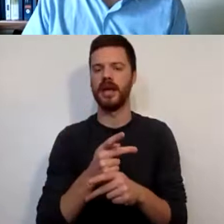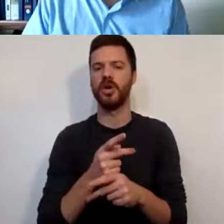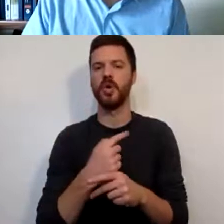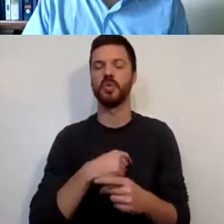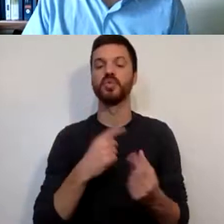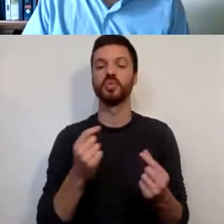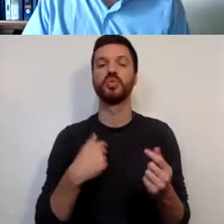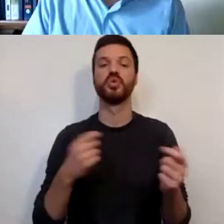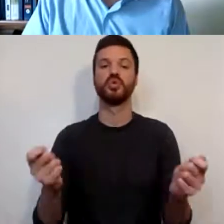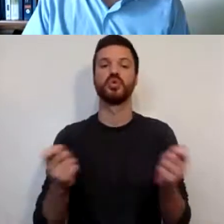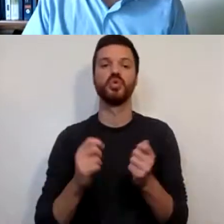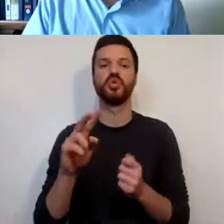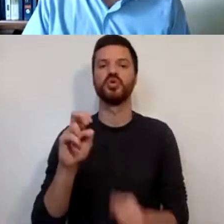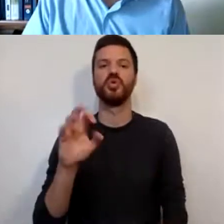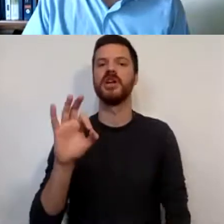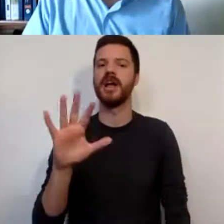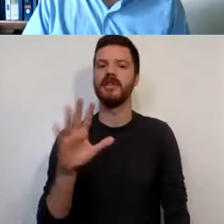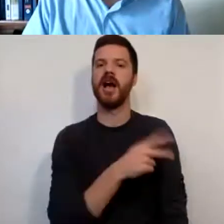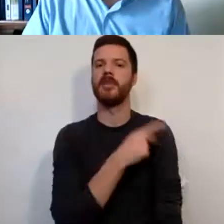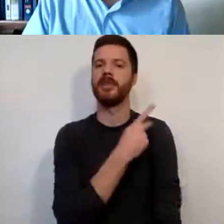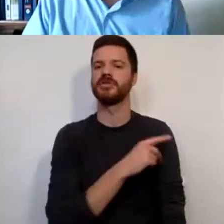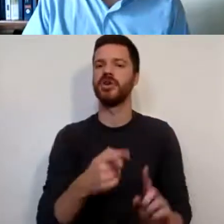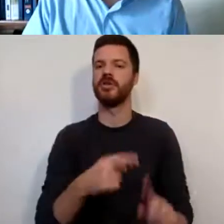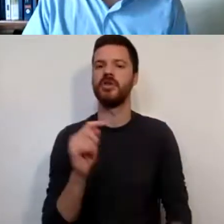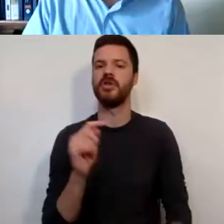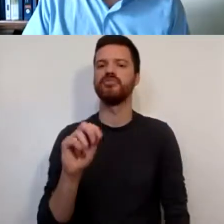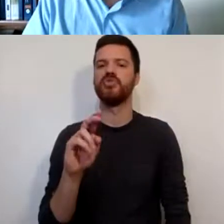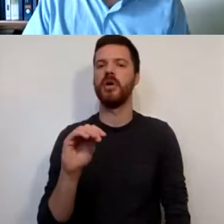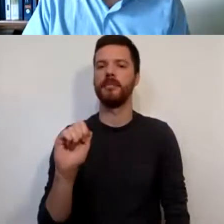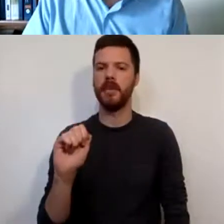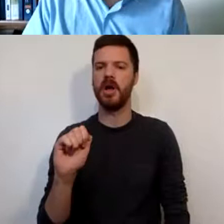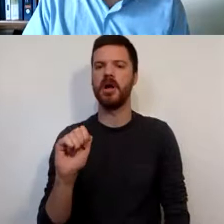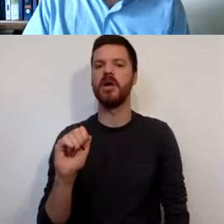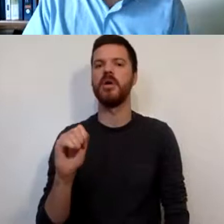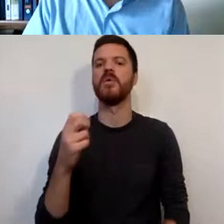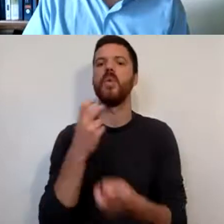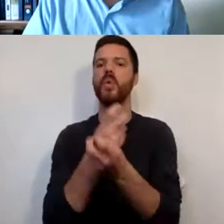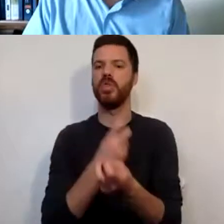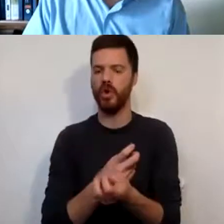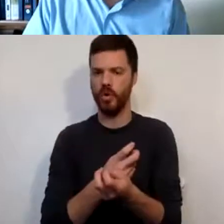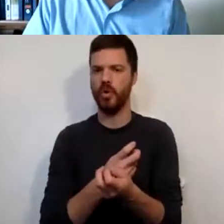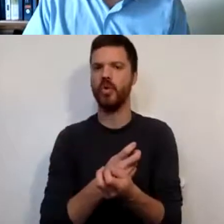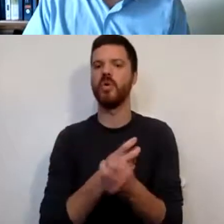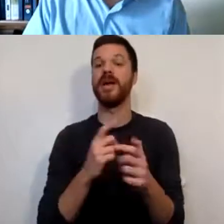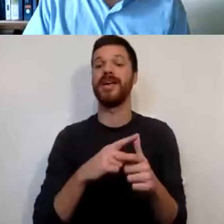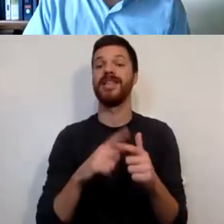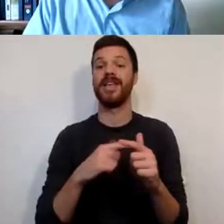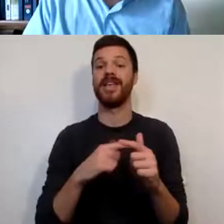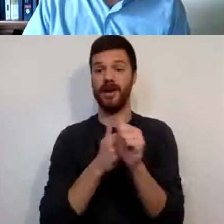recruited 295 patients from trauma and orthopedic surgical units and followed them forward for 6